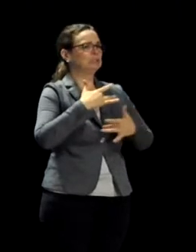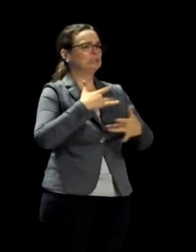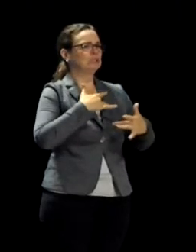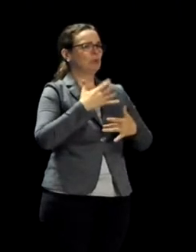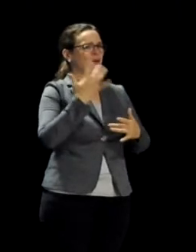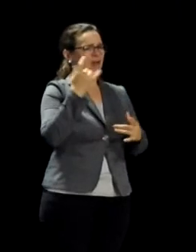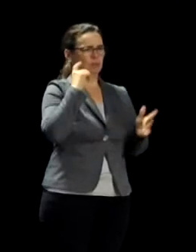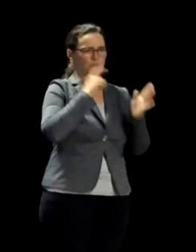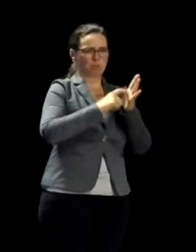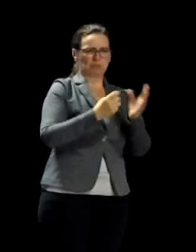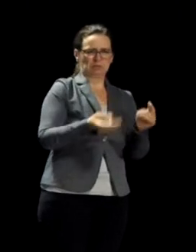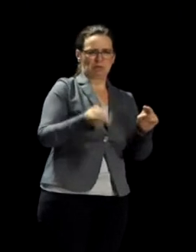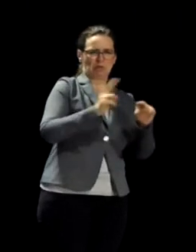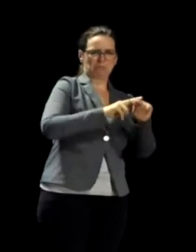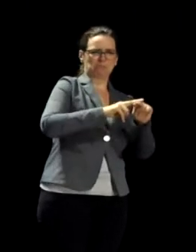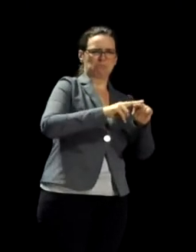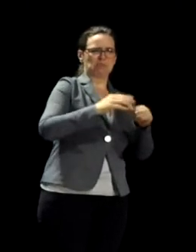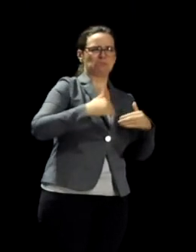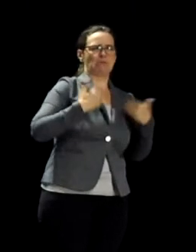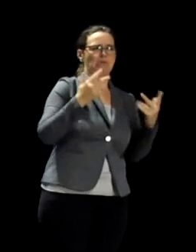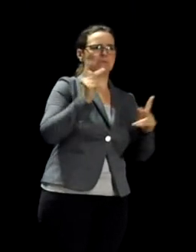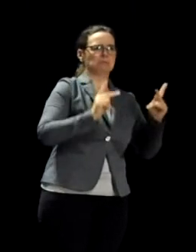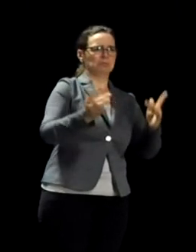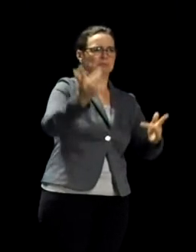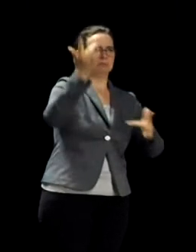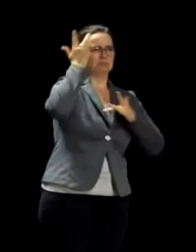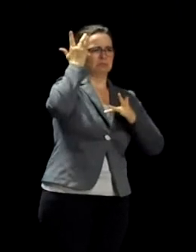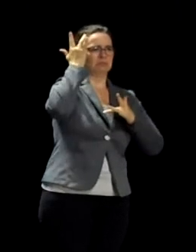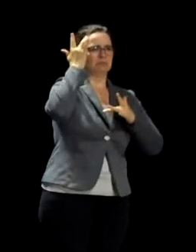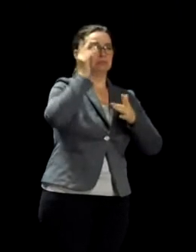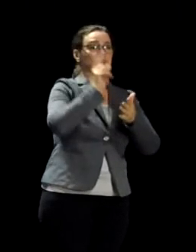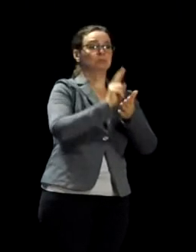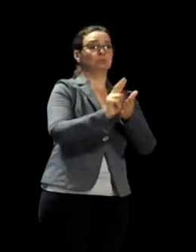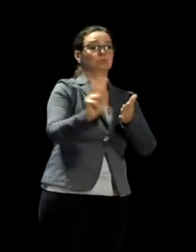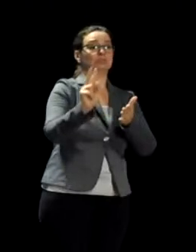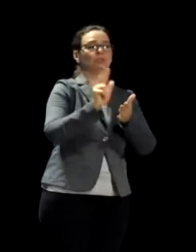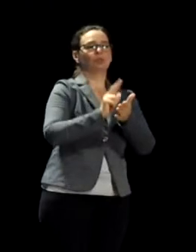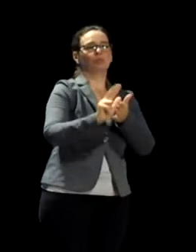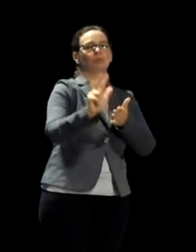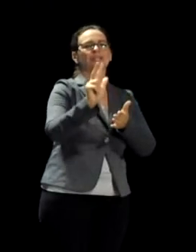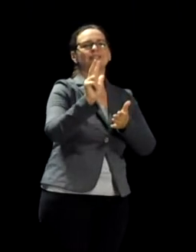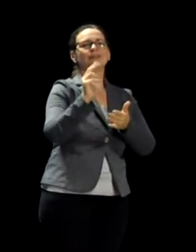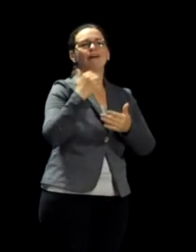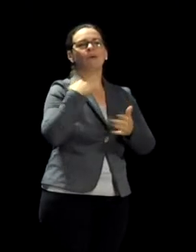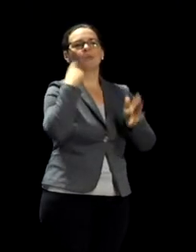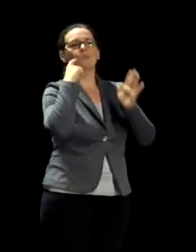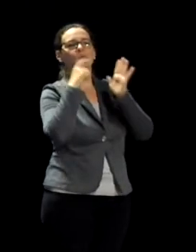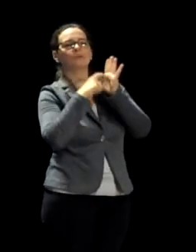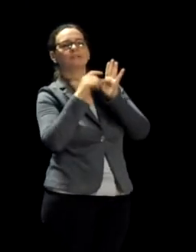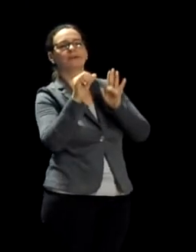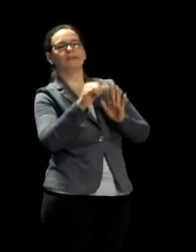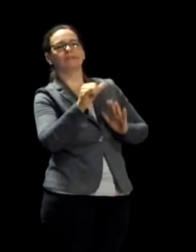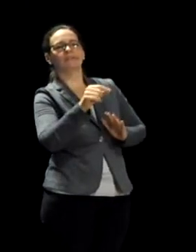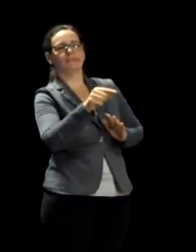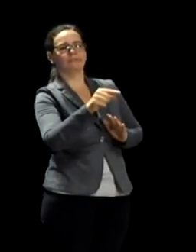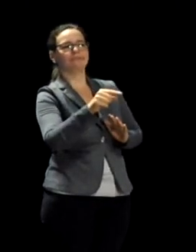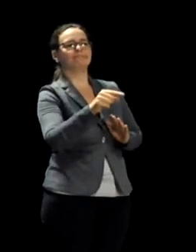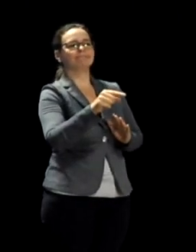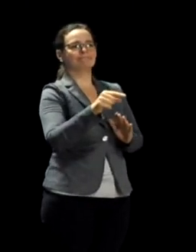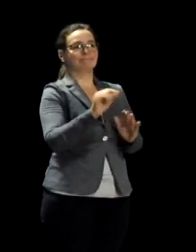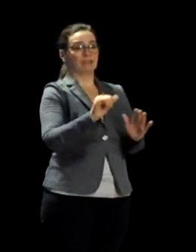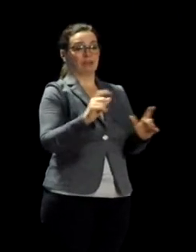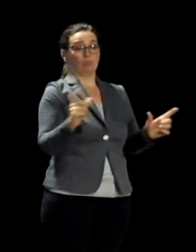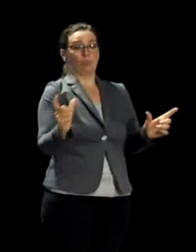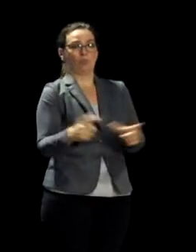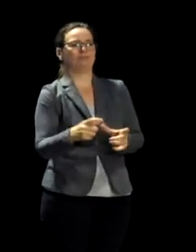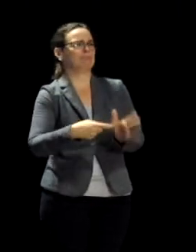cases from that initial cluster, and that drives data. We understand it. We box it in and get around it. We